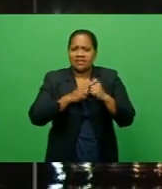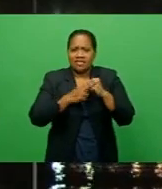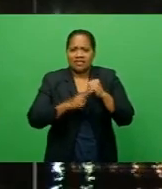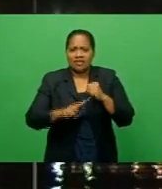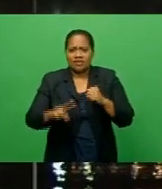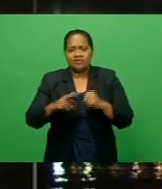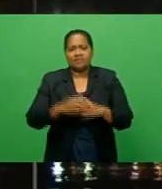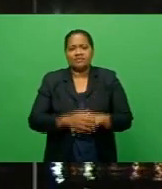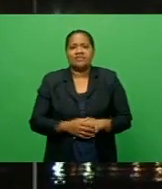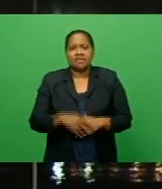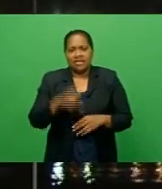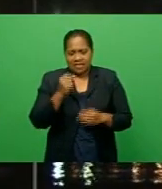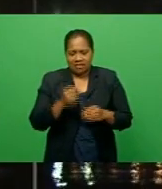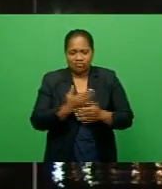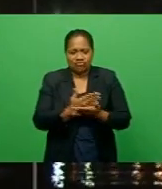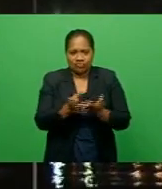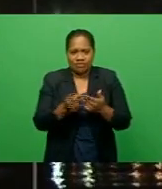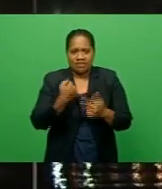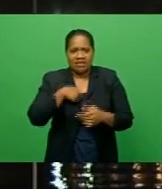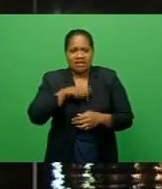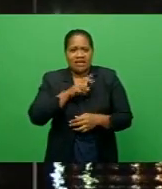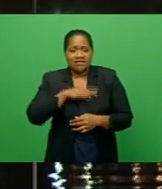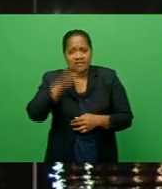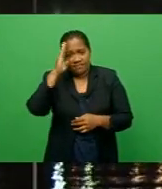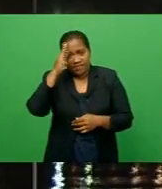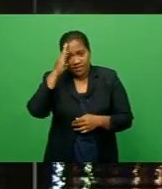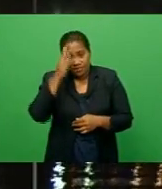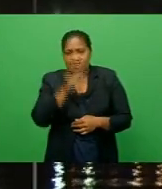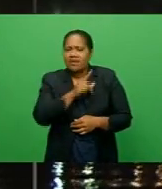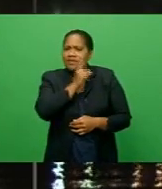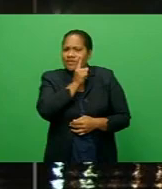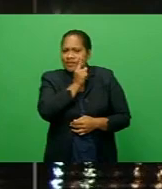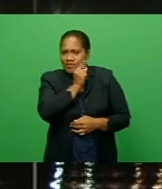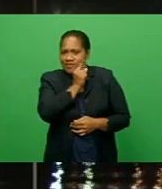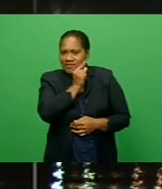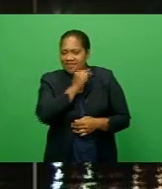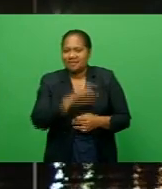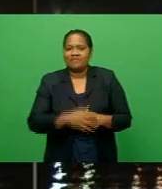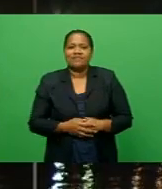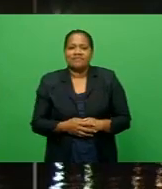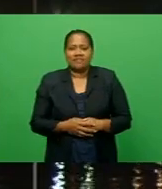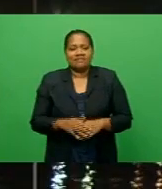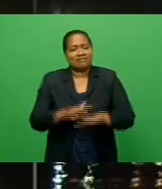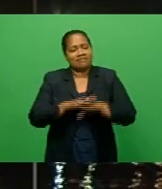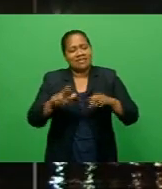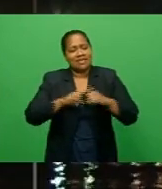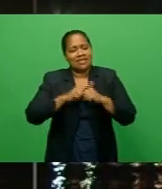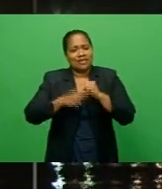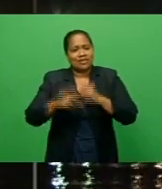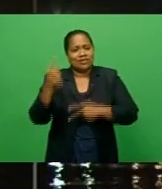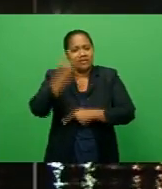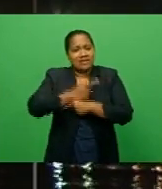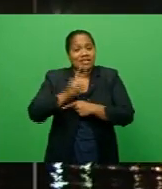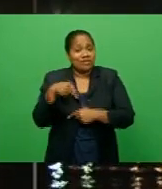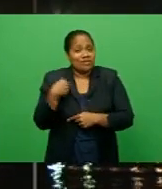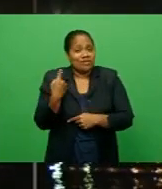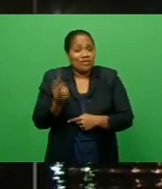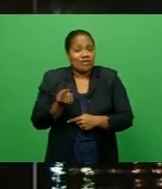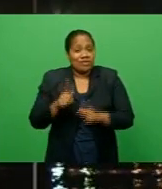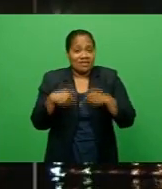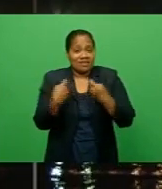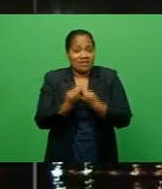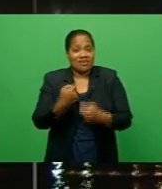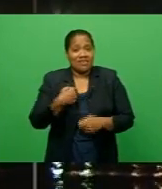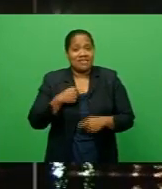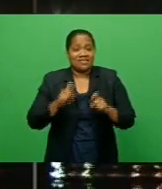fbcnews@fbc.com.fj. Share with us via Facebook page FBC News and our Twitter page at FBC_news. That's the news for tonight. Until tomorrow from the team and